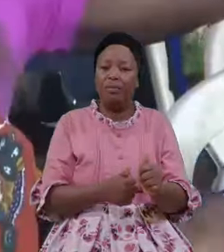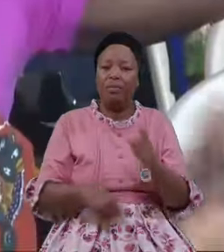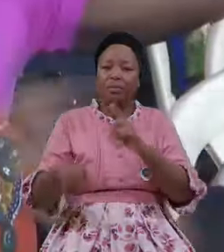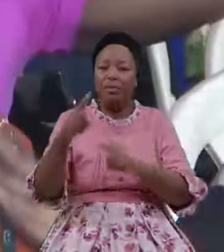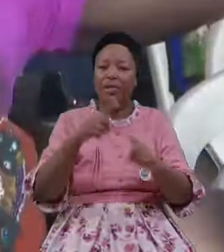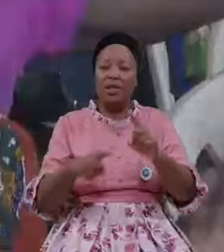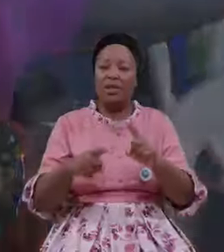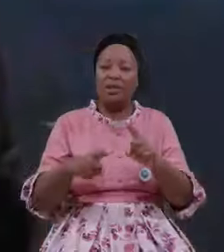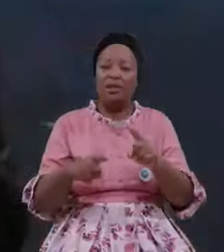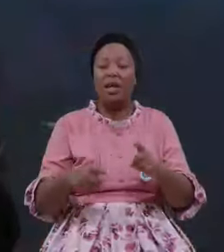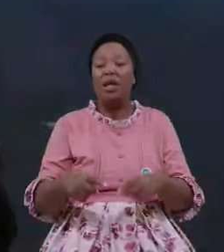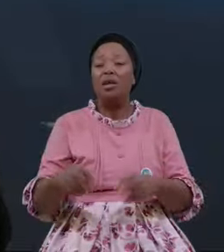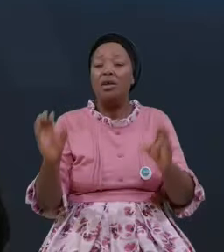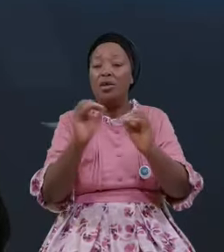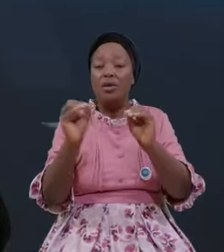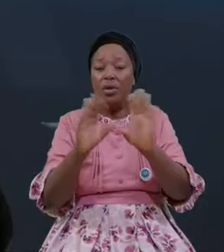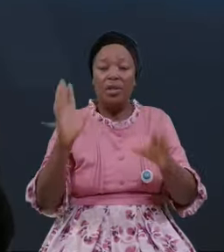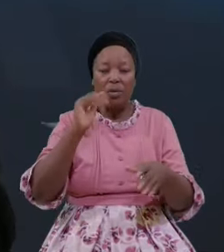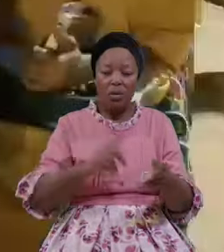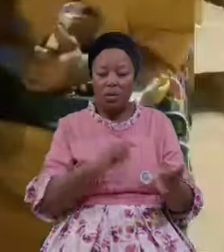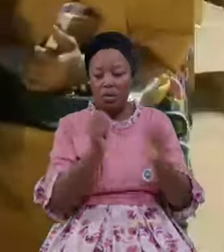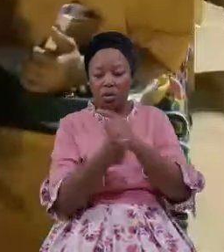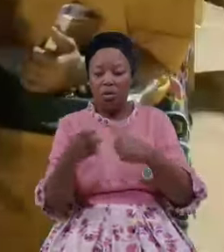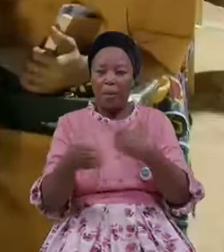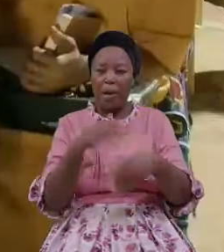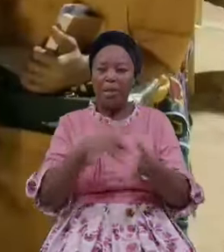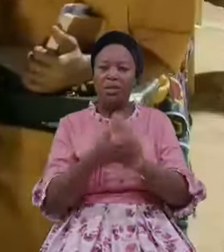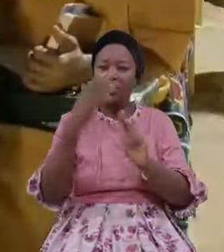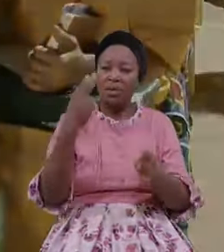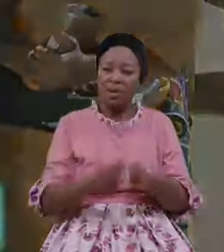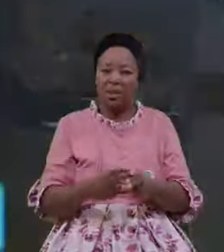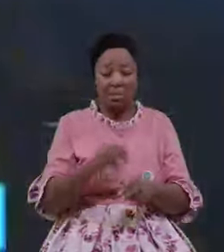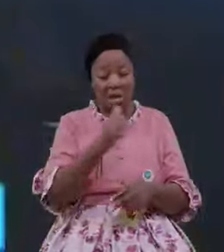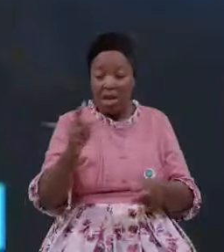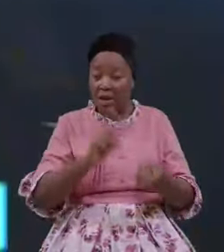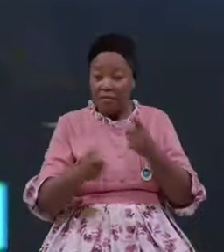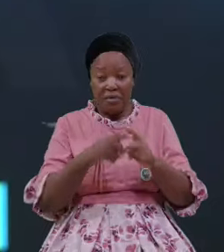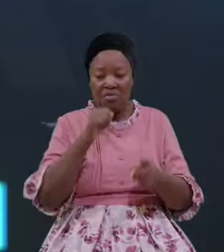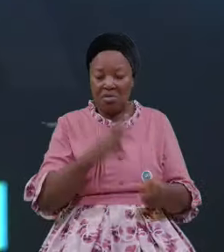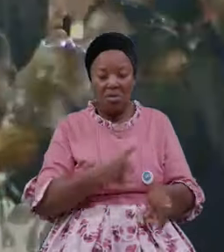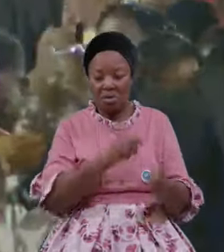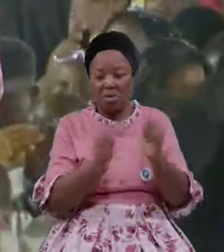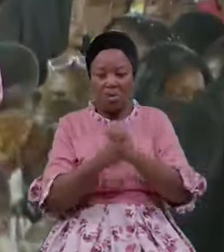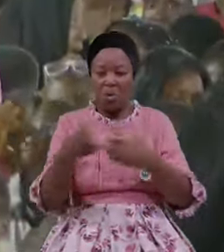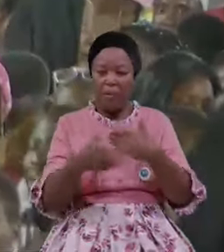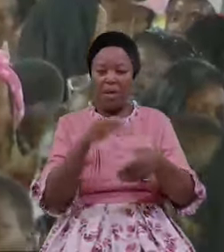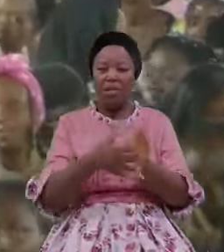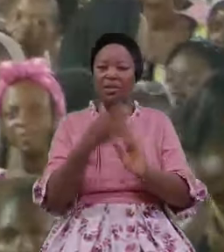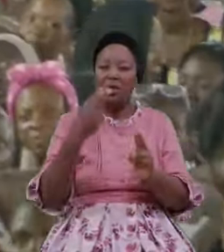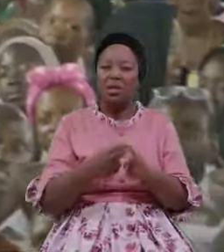Nothing will turn you back. A friend will not turn your back. Somebody